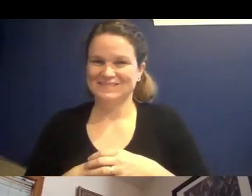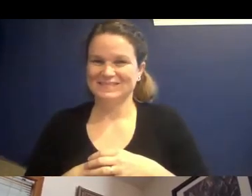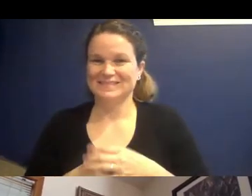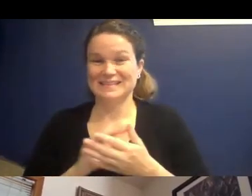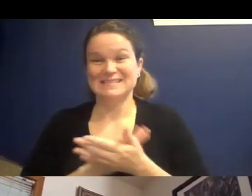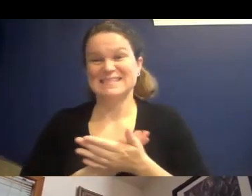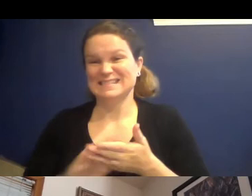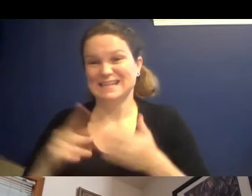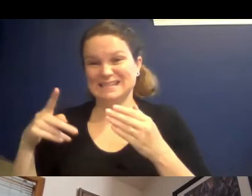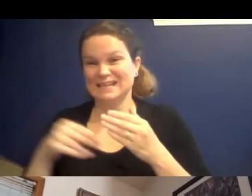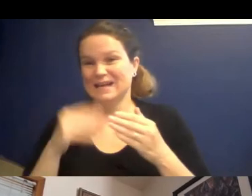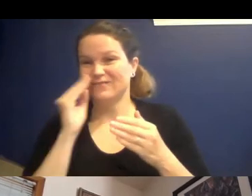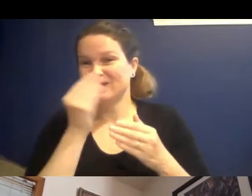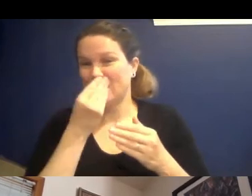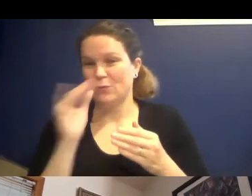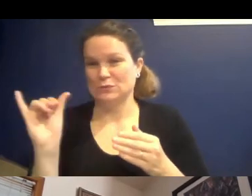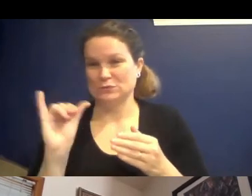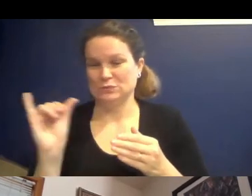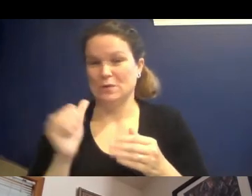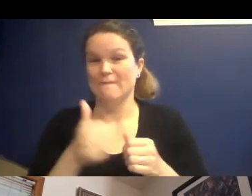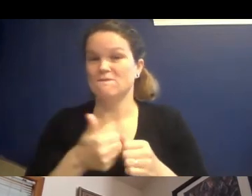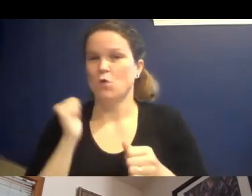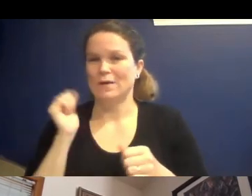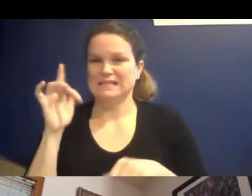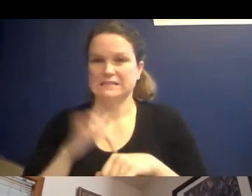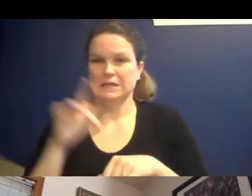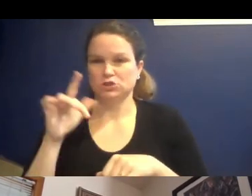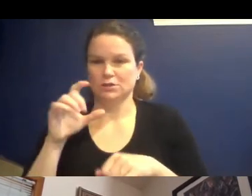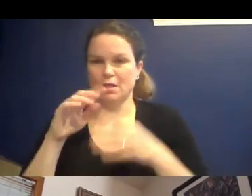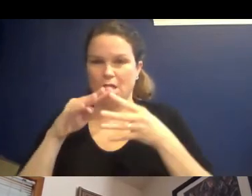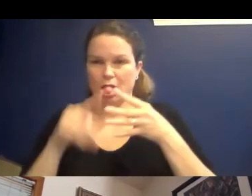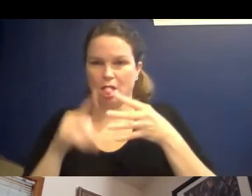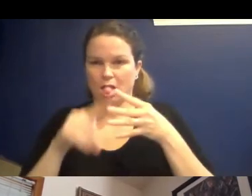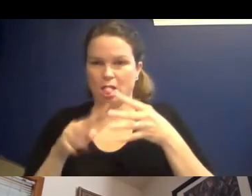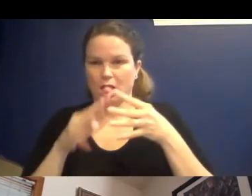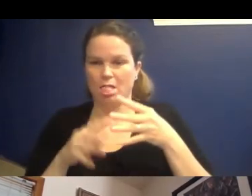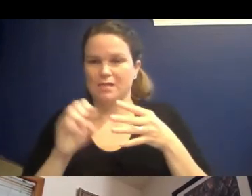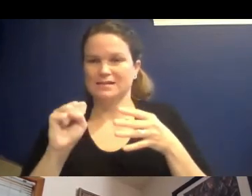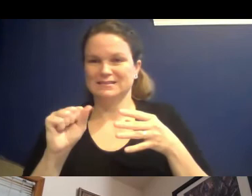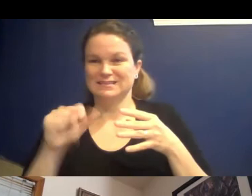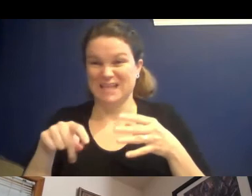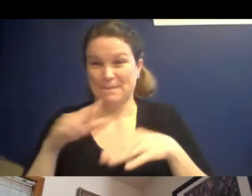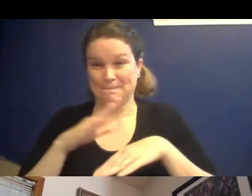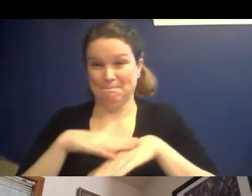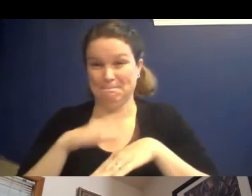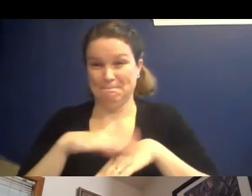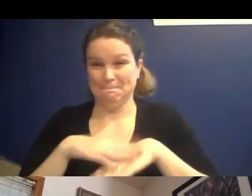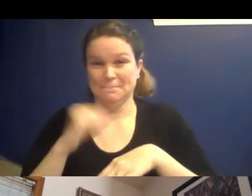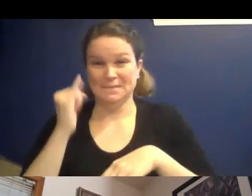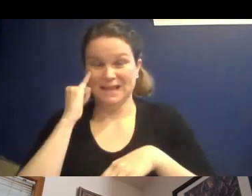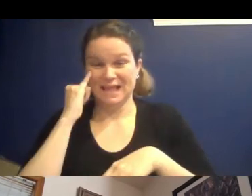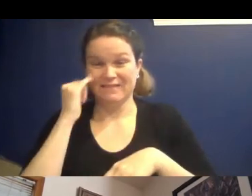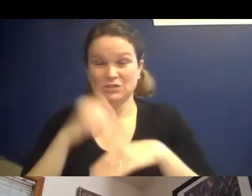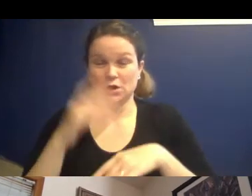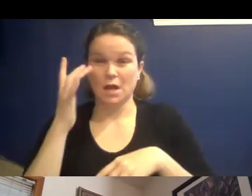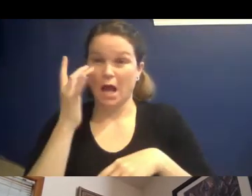cut flowers. Avoid touching milkweed sap if you're cutting flowers. If you got it in your eyes,